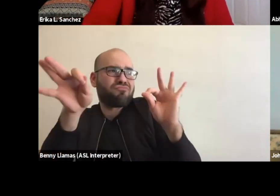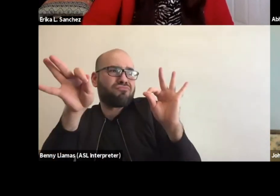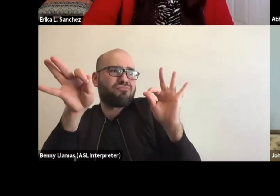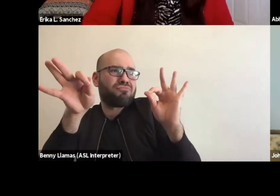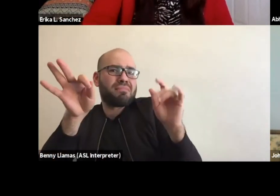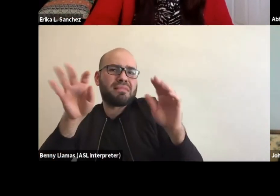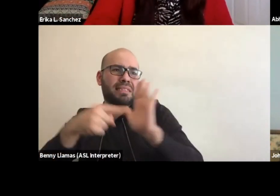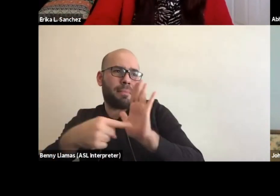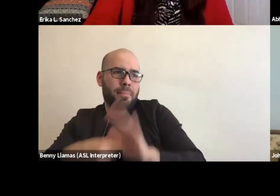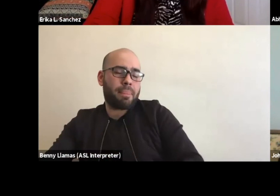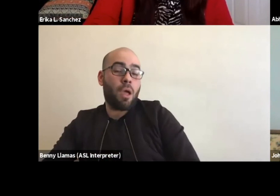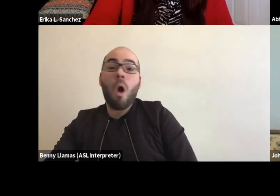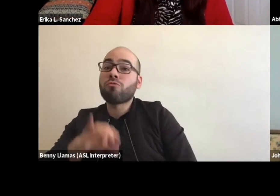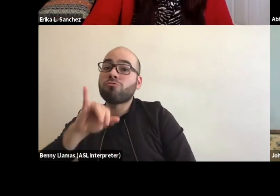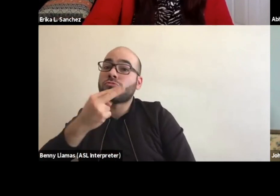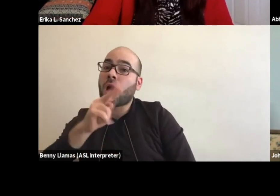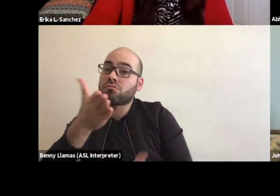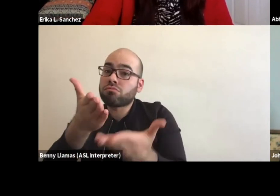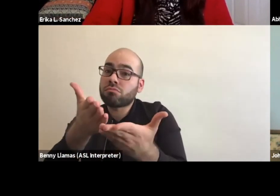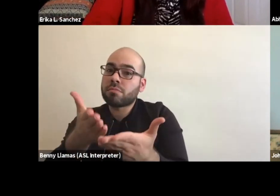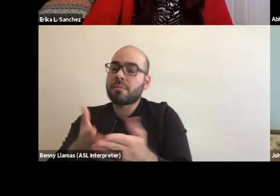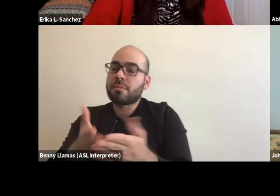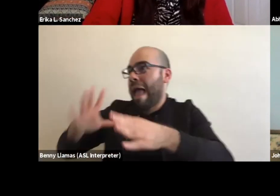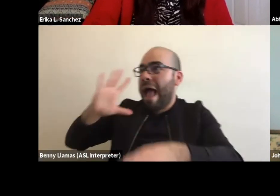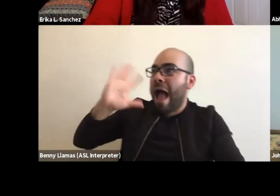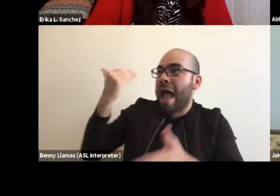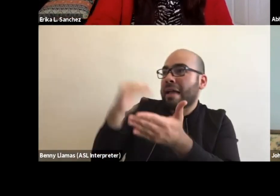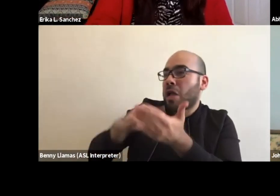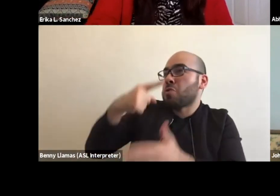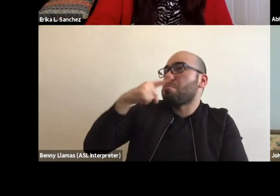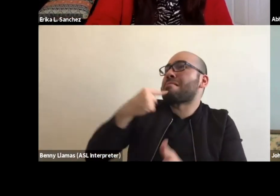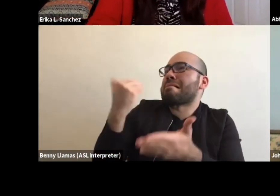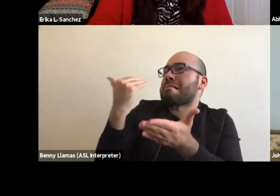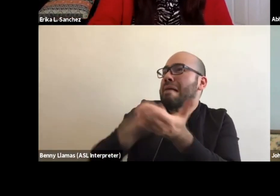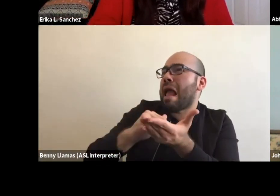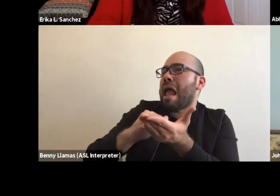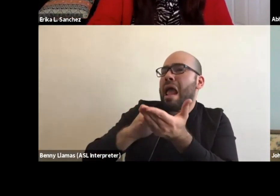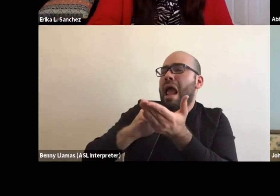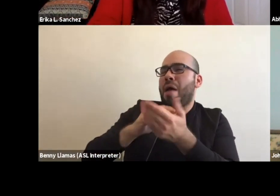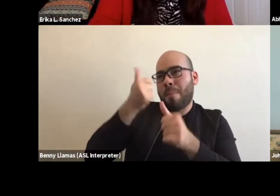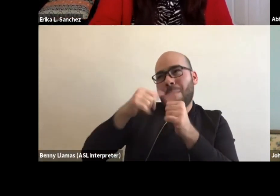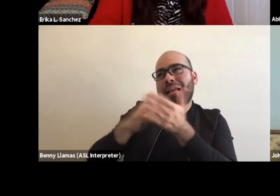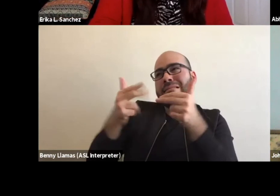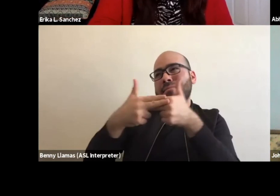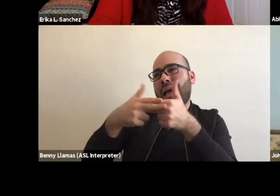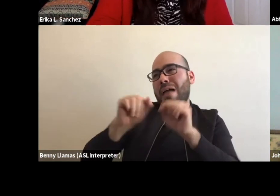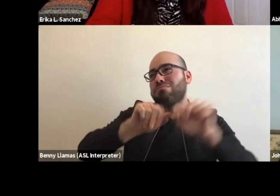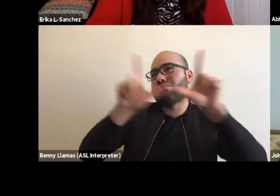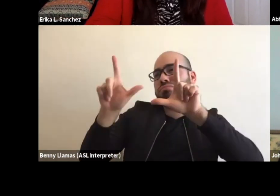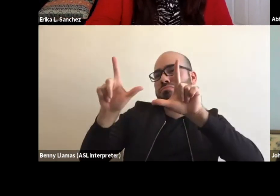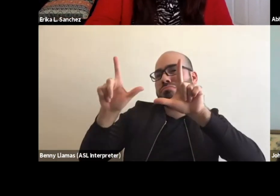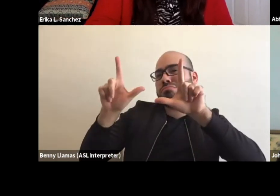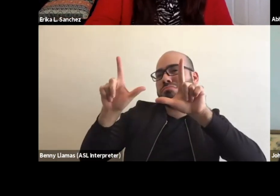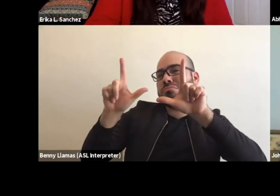you. I just wanted, if we could briefly recap what was said while the slide was up, just so